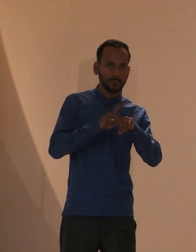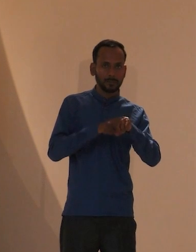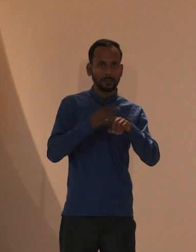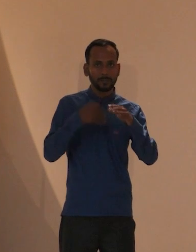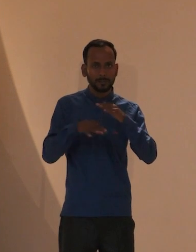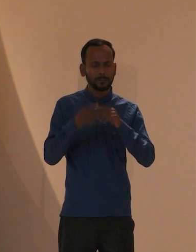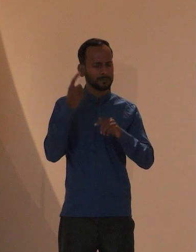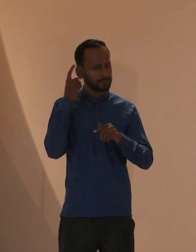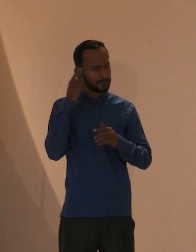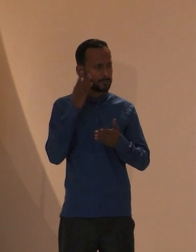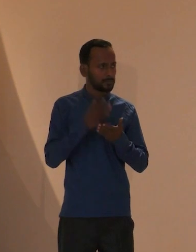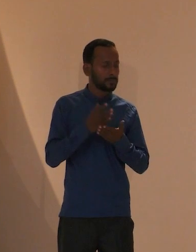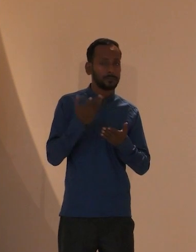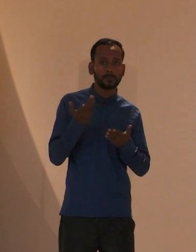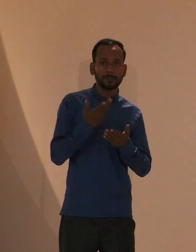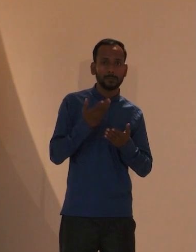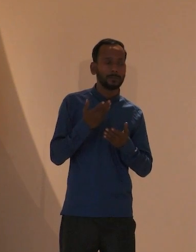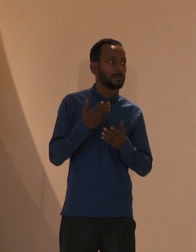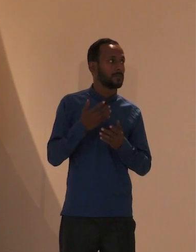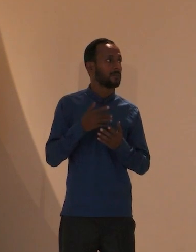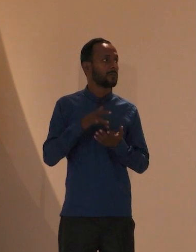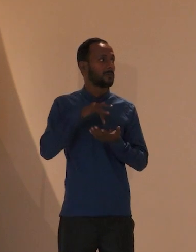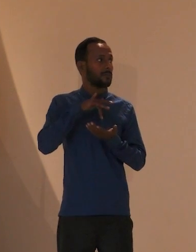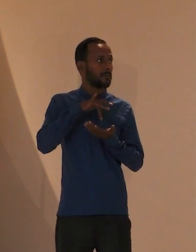flesh. So you can see the little fledglings